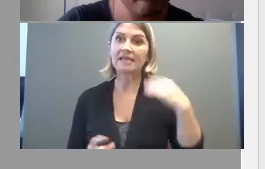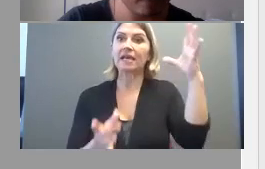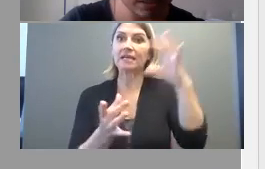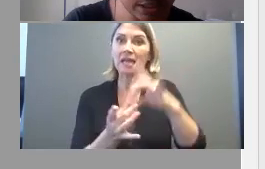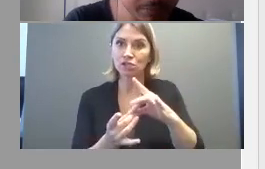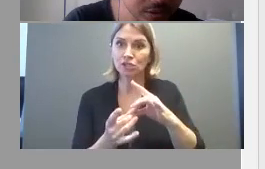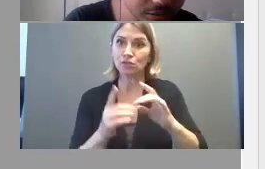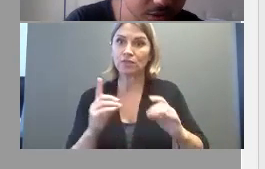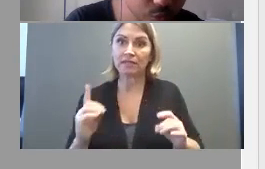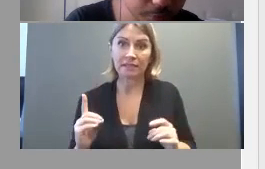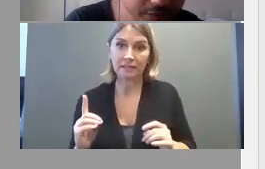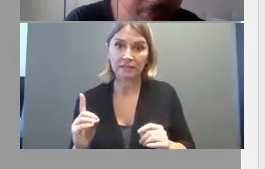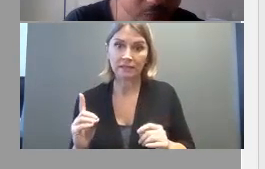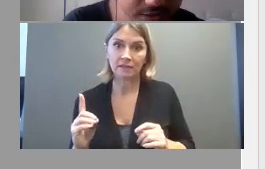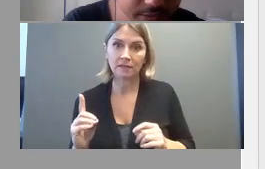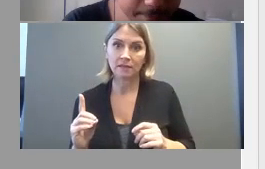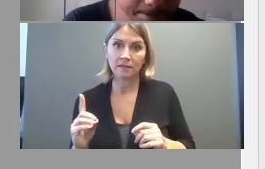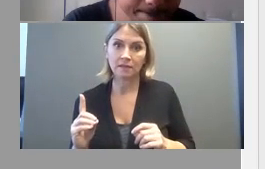B.